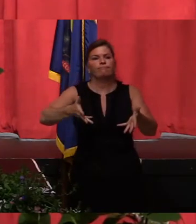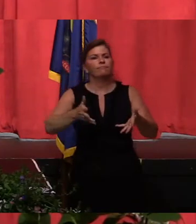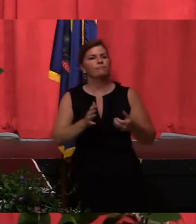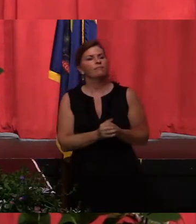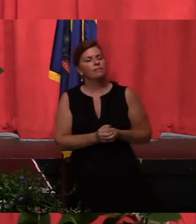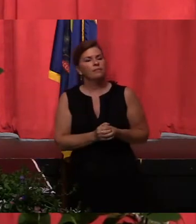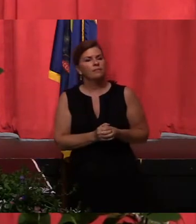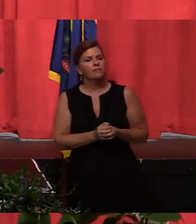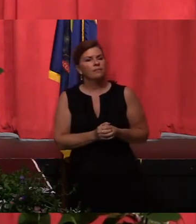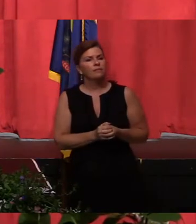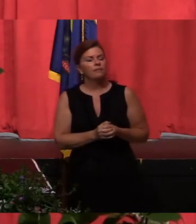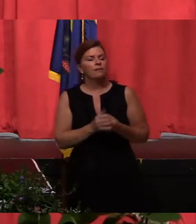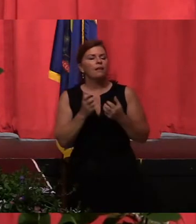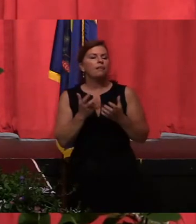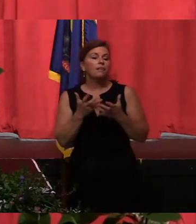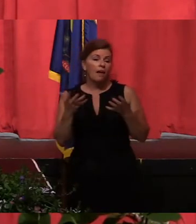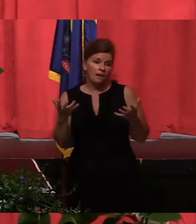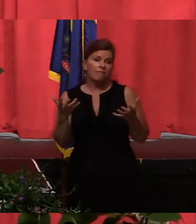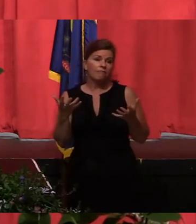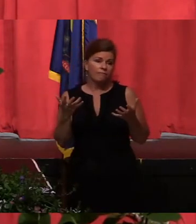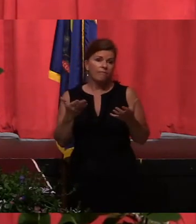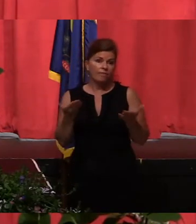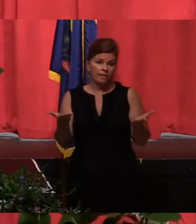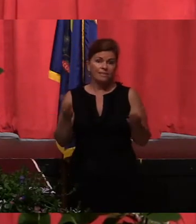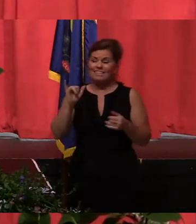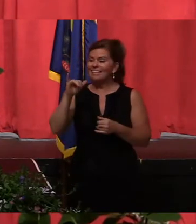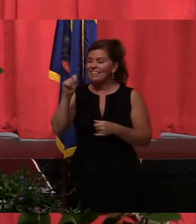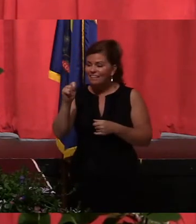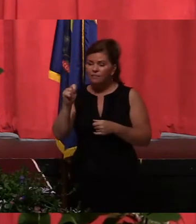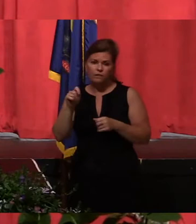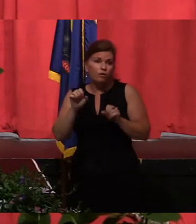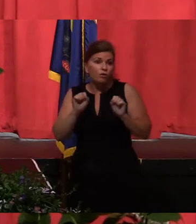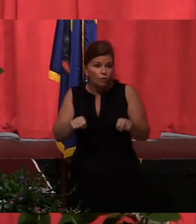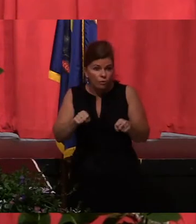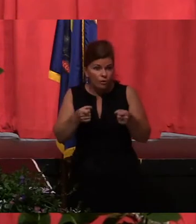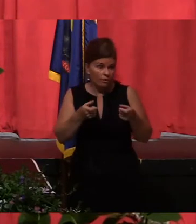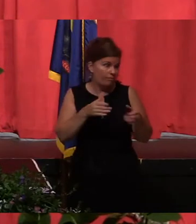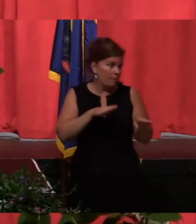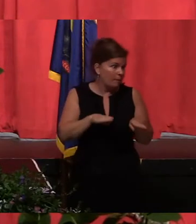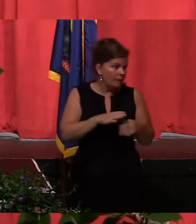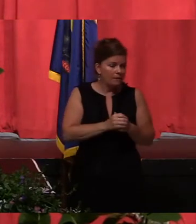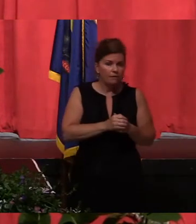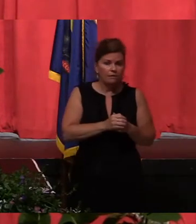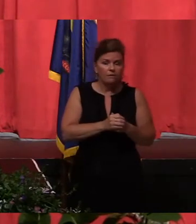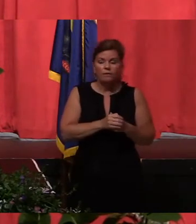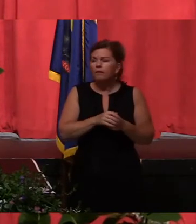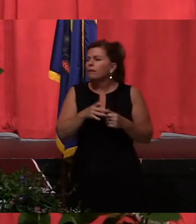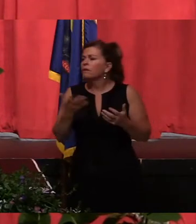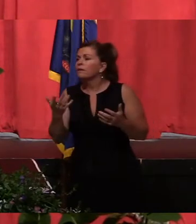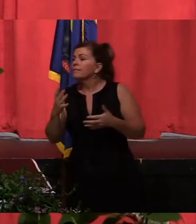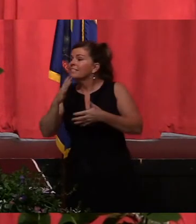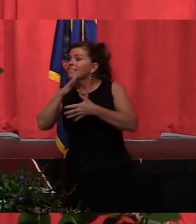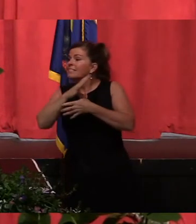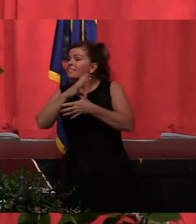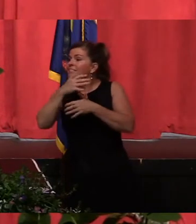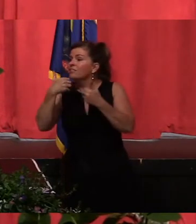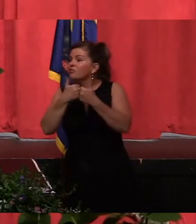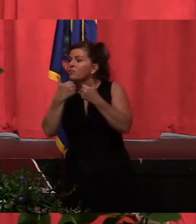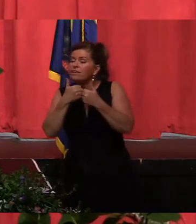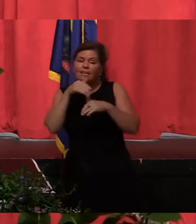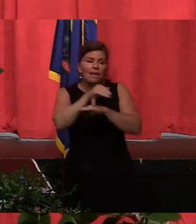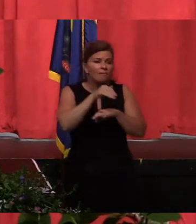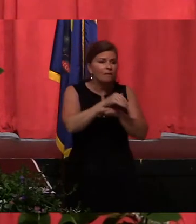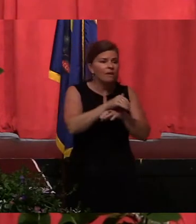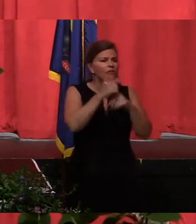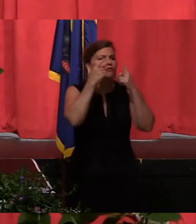There's a lot of things that it could have been. It could have been senior game night, crying on the field with joy instead